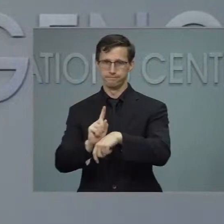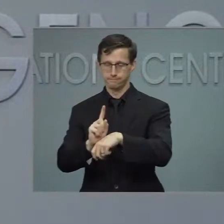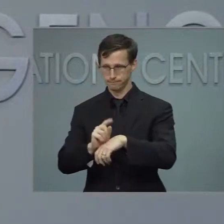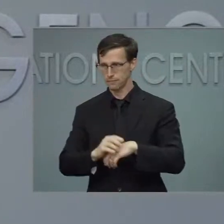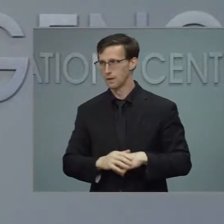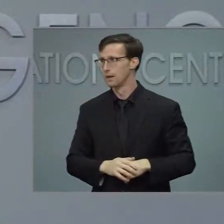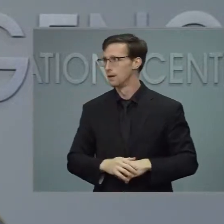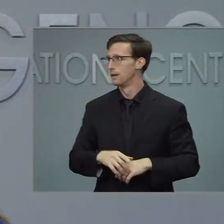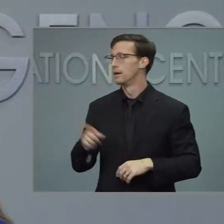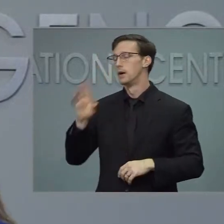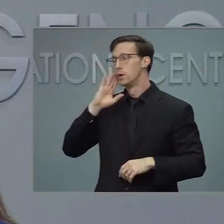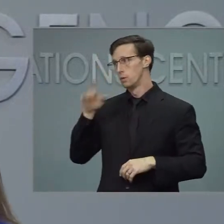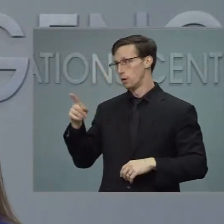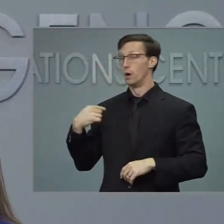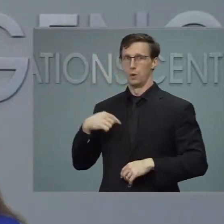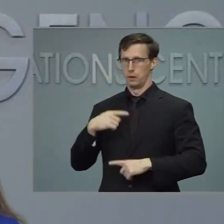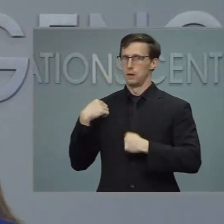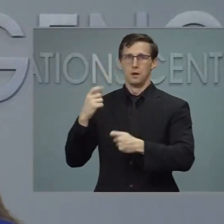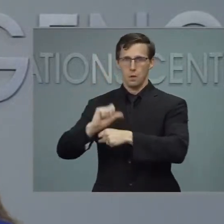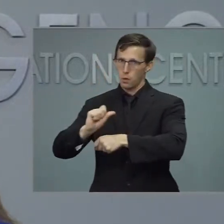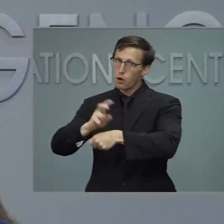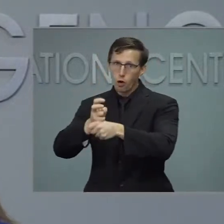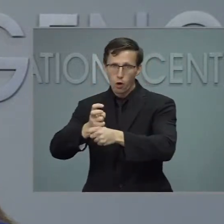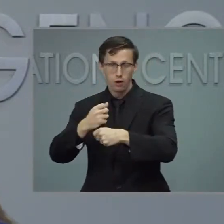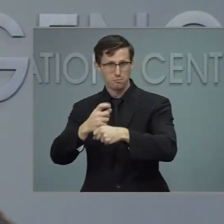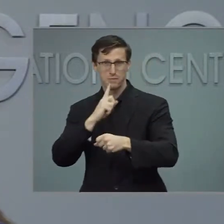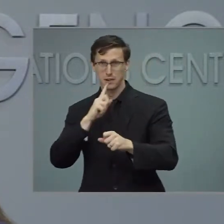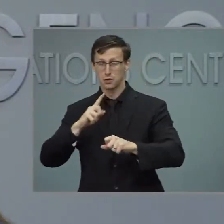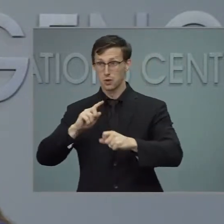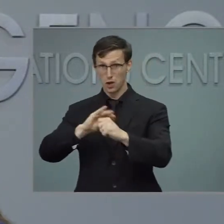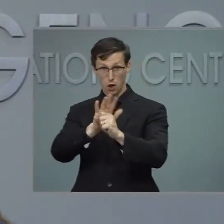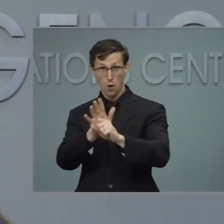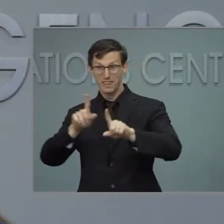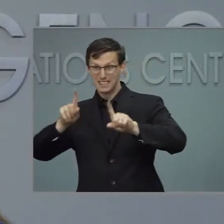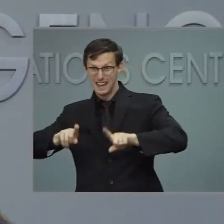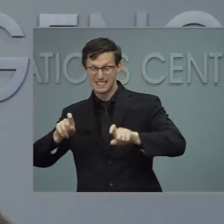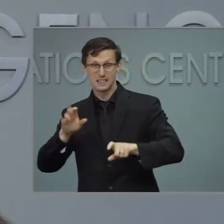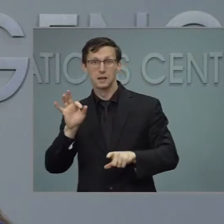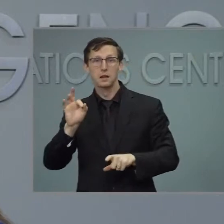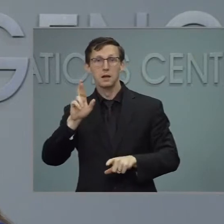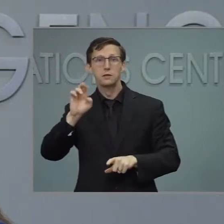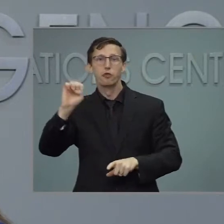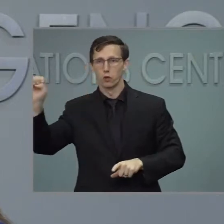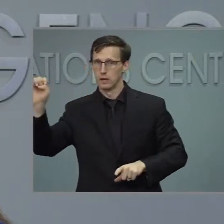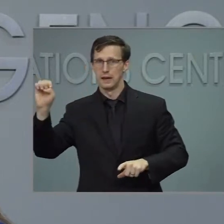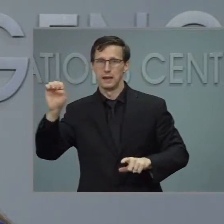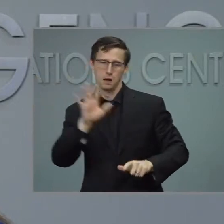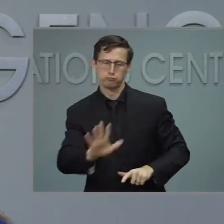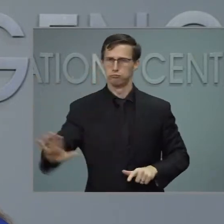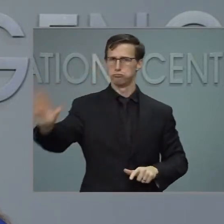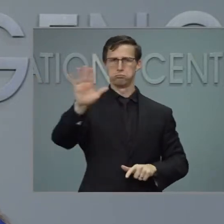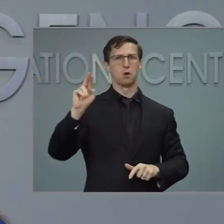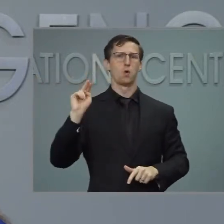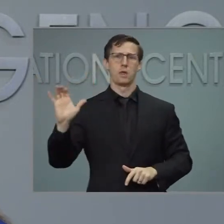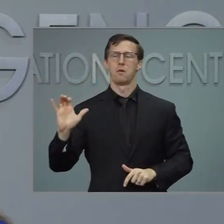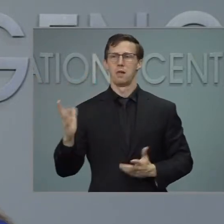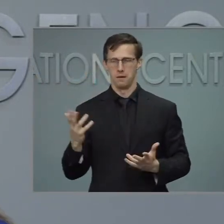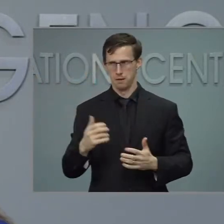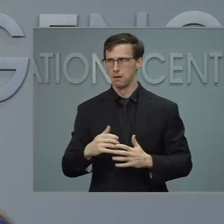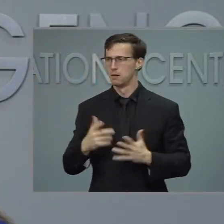Thanks. Michael, as you know, we've been working very hard to make sure that testing and free testing is available across the state. We've